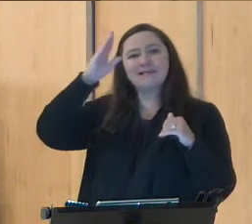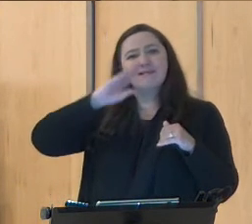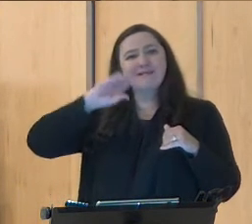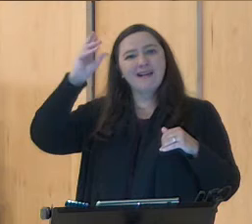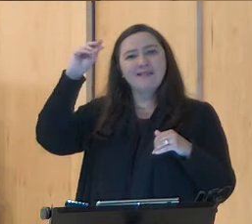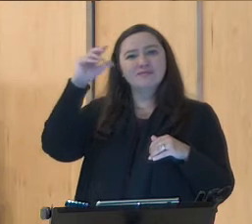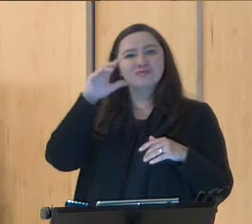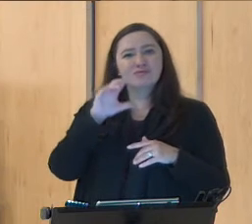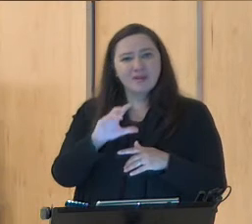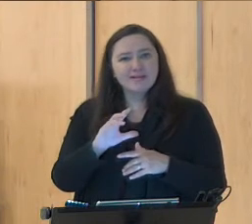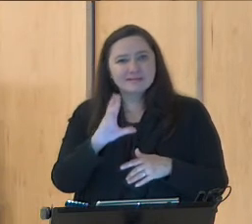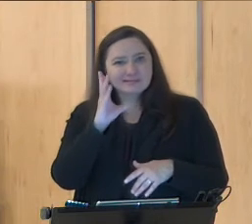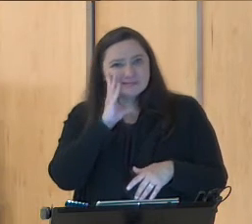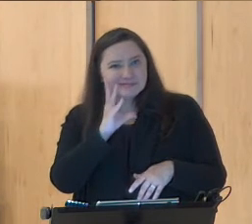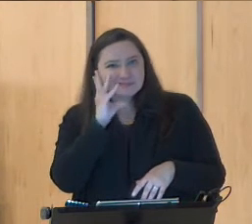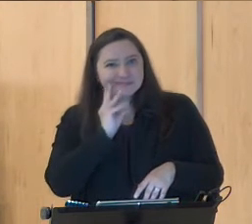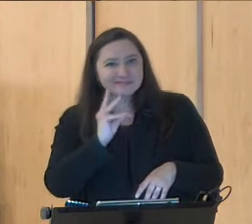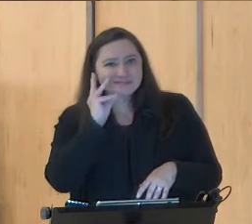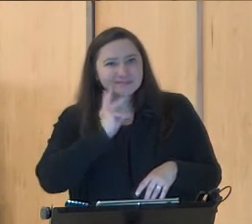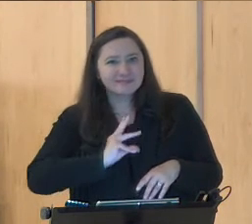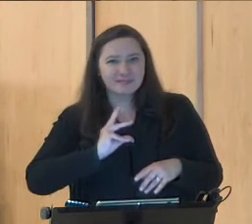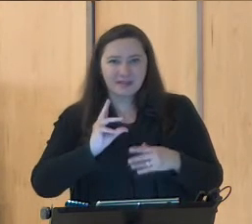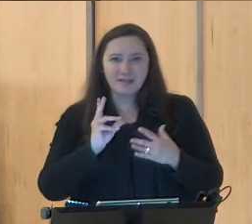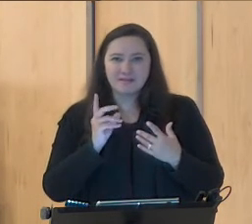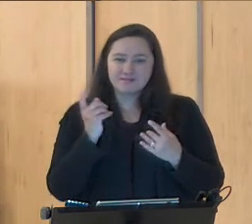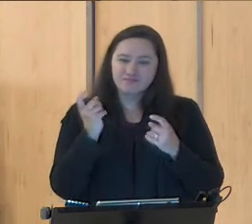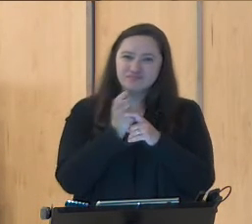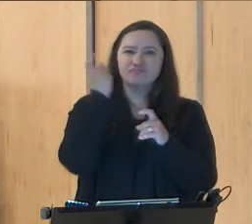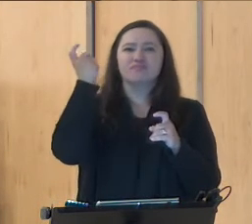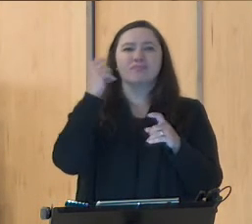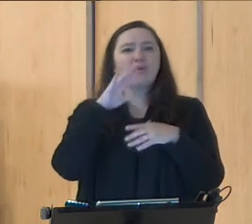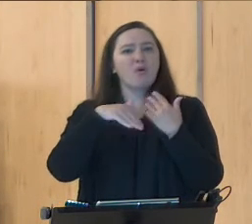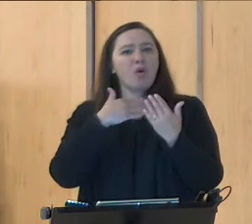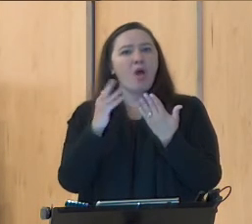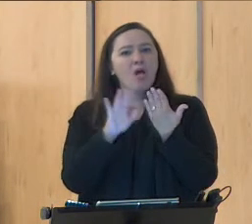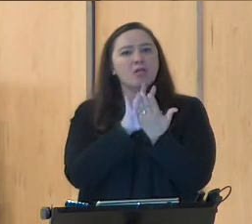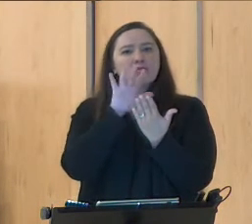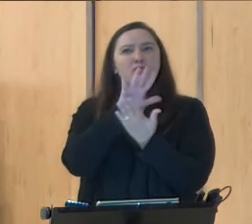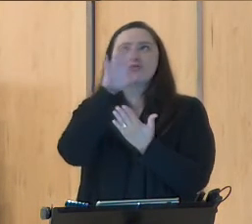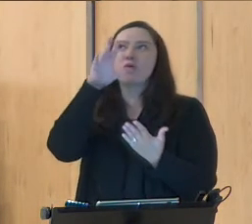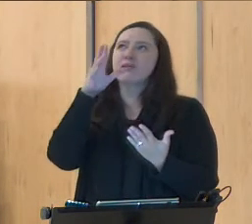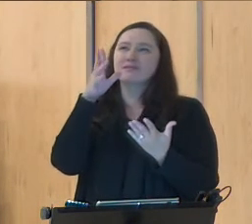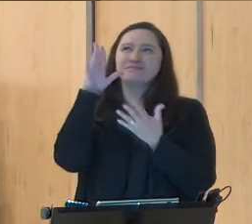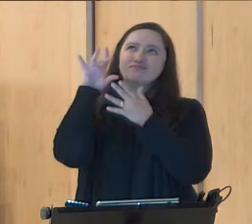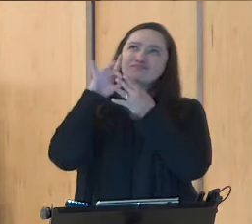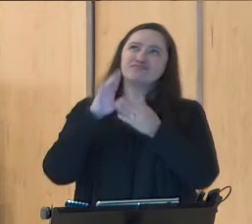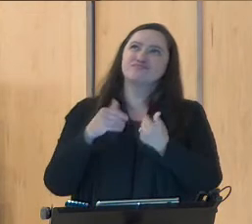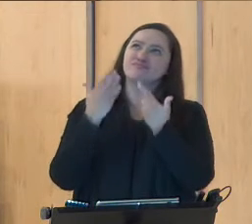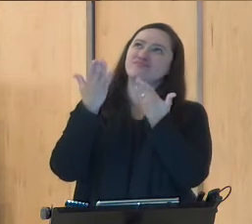gospel victories. And all the glory belongs to our God.